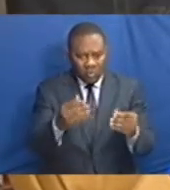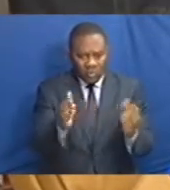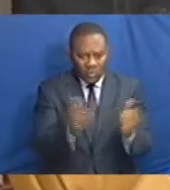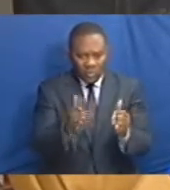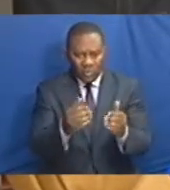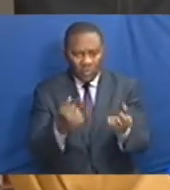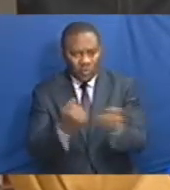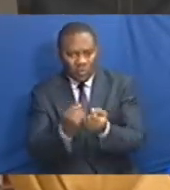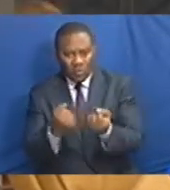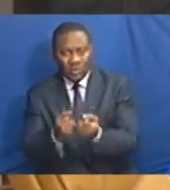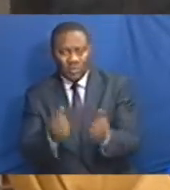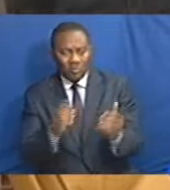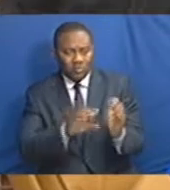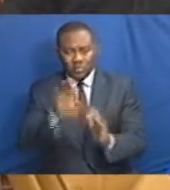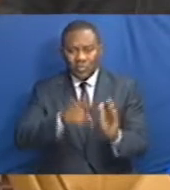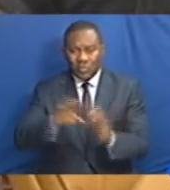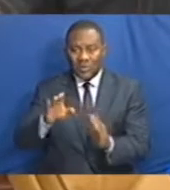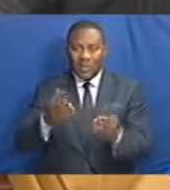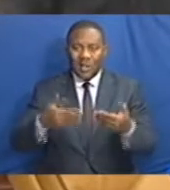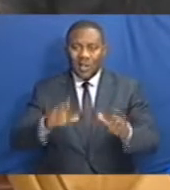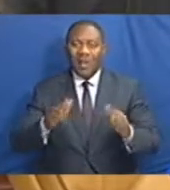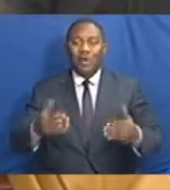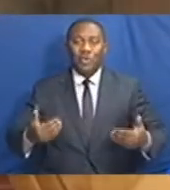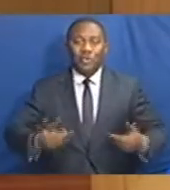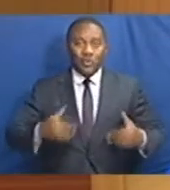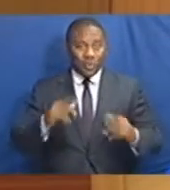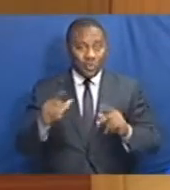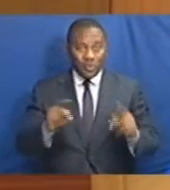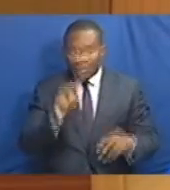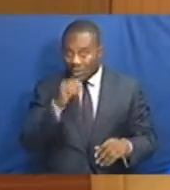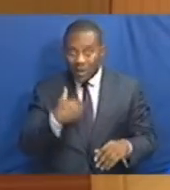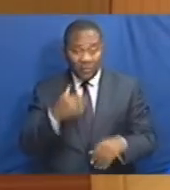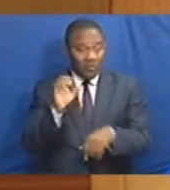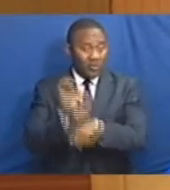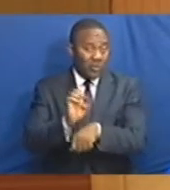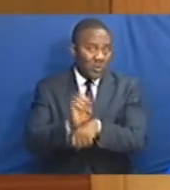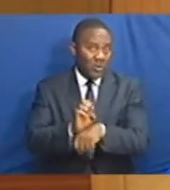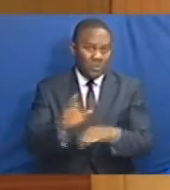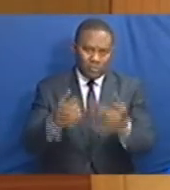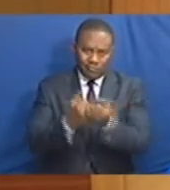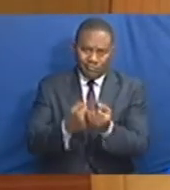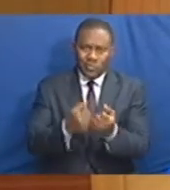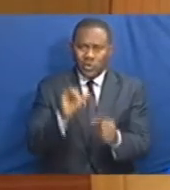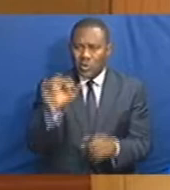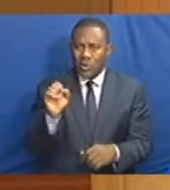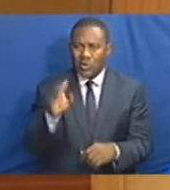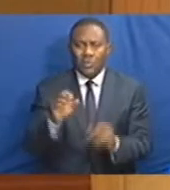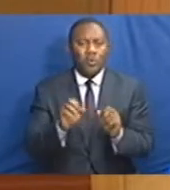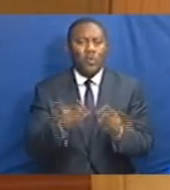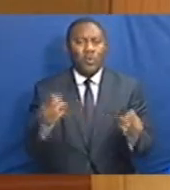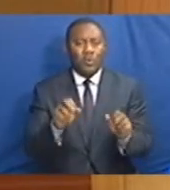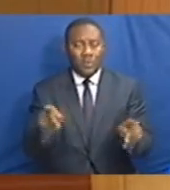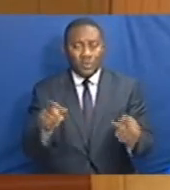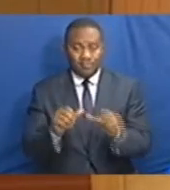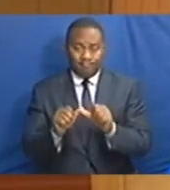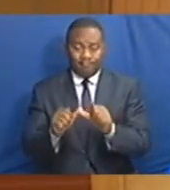that will give our teeming youth who are unemployed, the necessary job opportunities for them